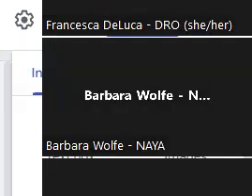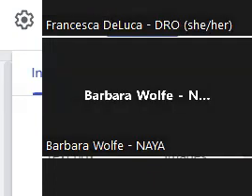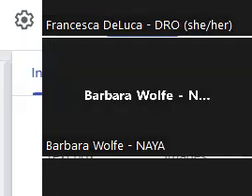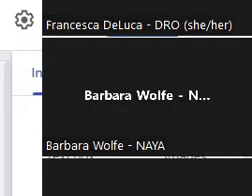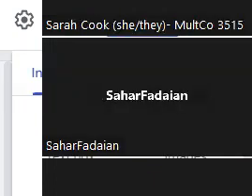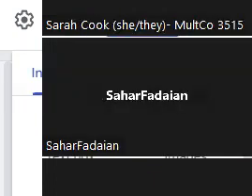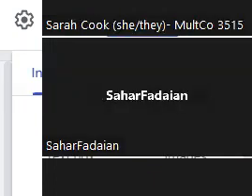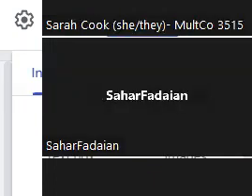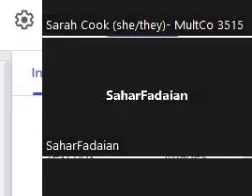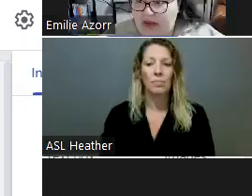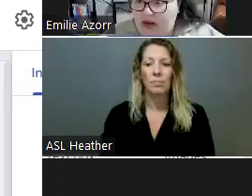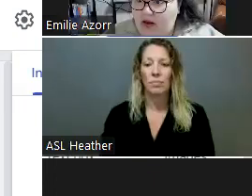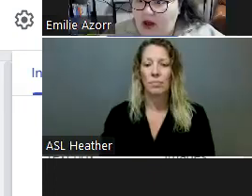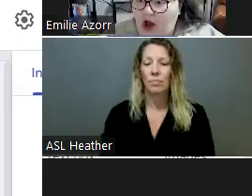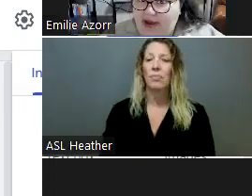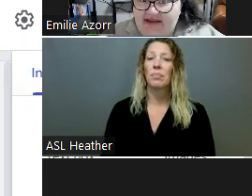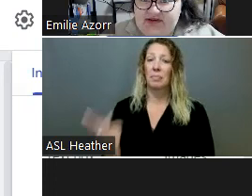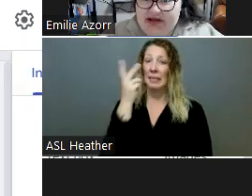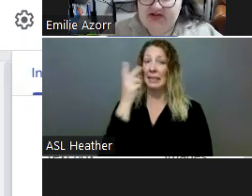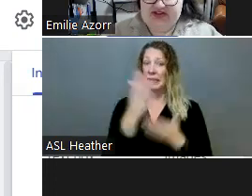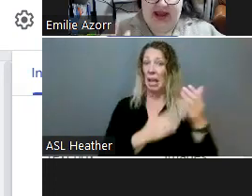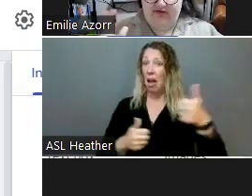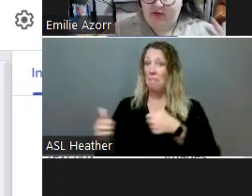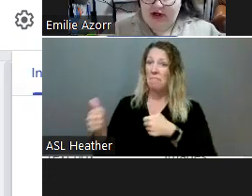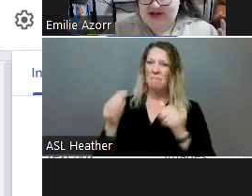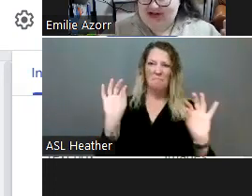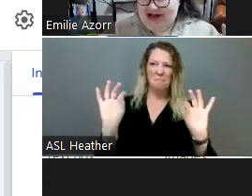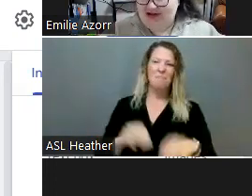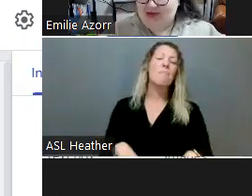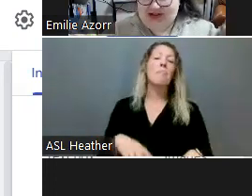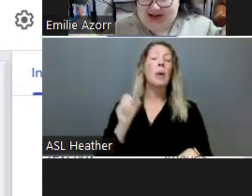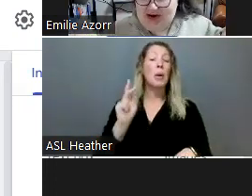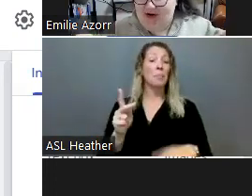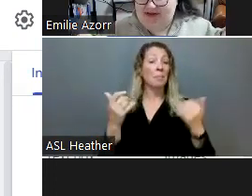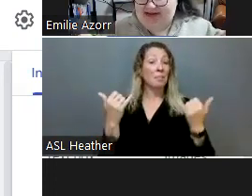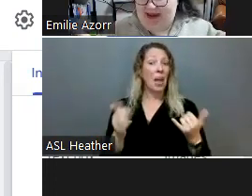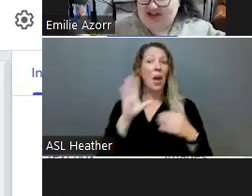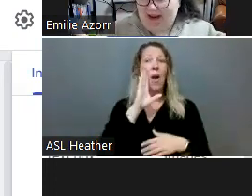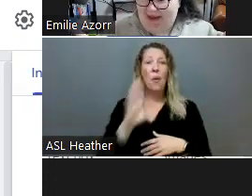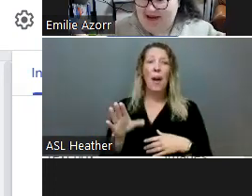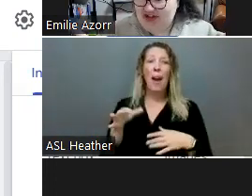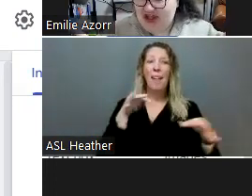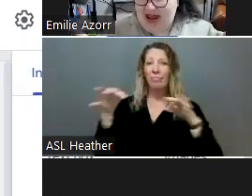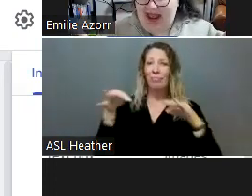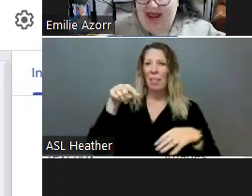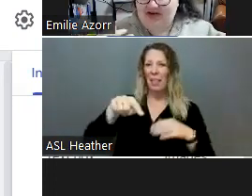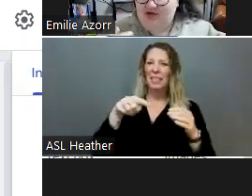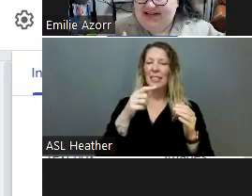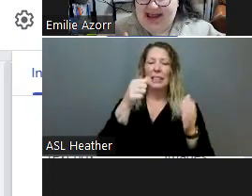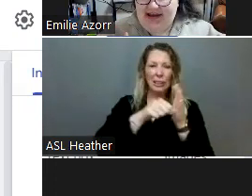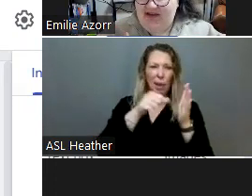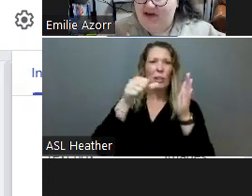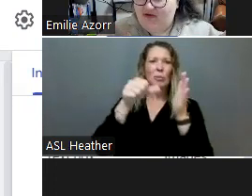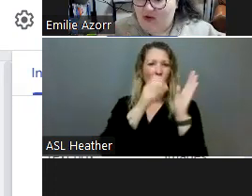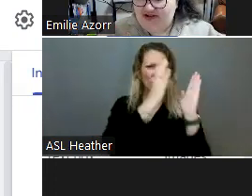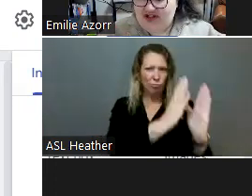I see a few thumbs up. That's great. Okay, so here's kind of what we're going to do today is we're just going to go over this page by page. And